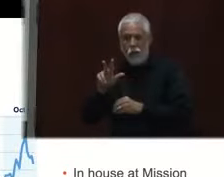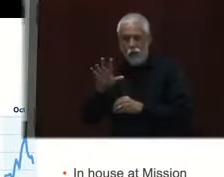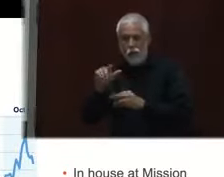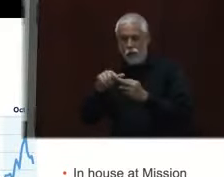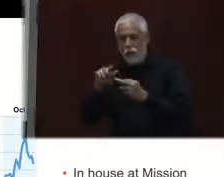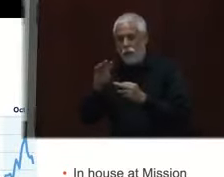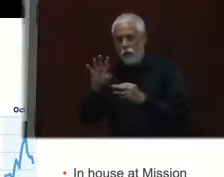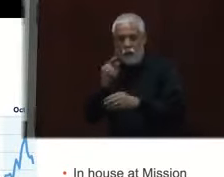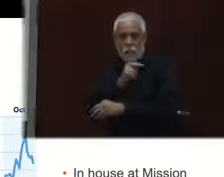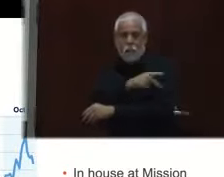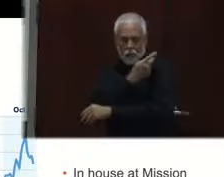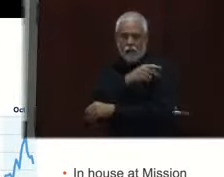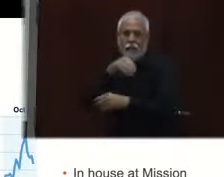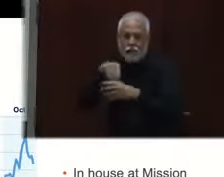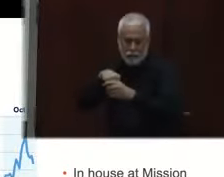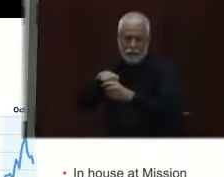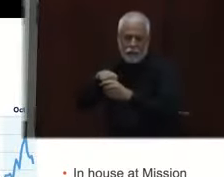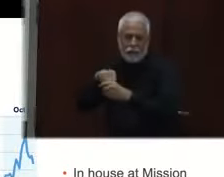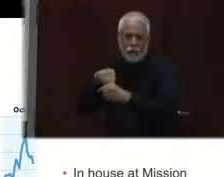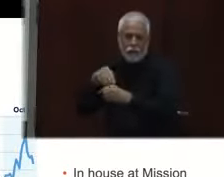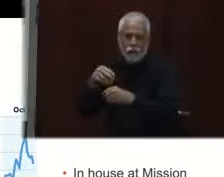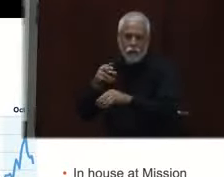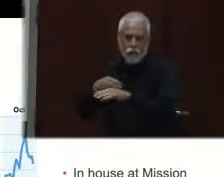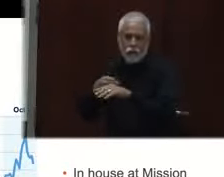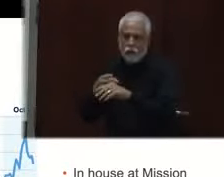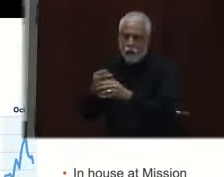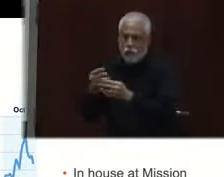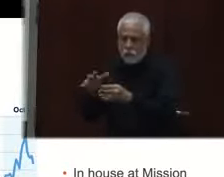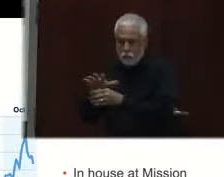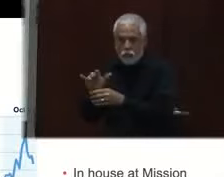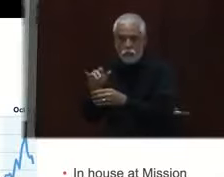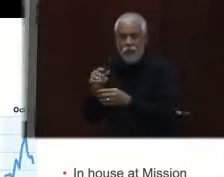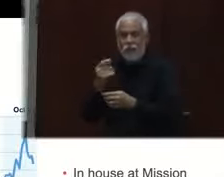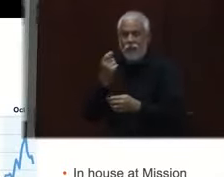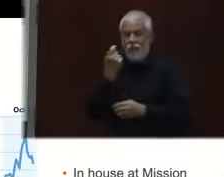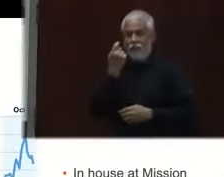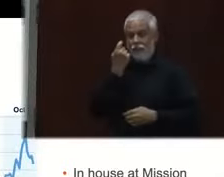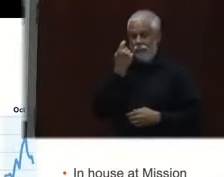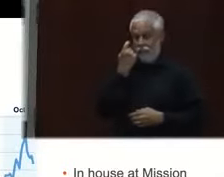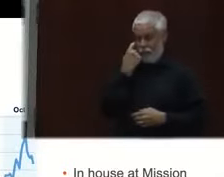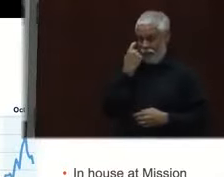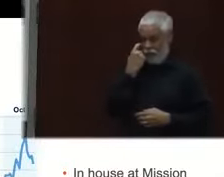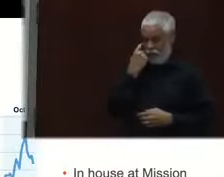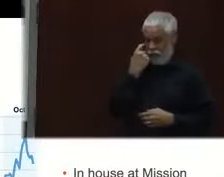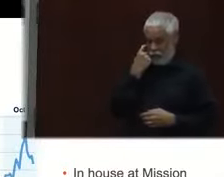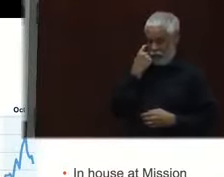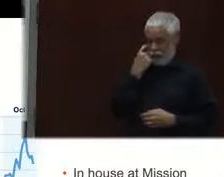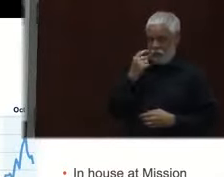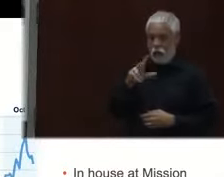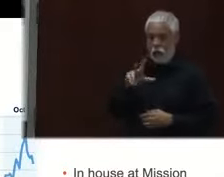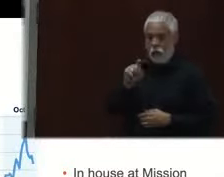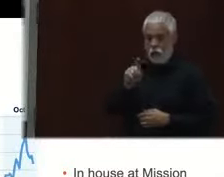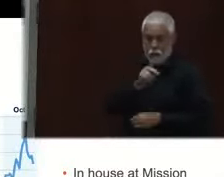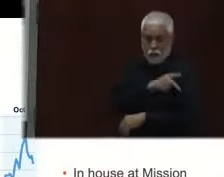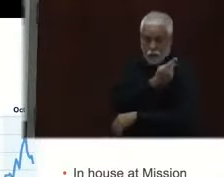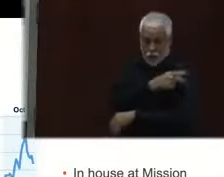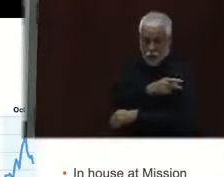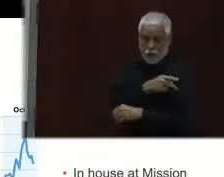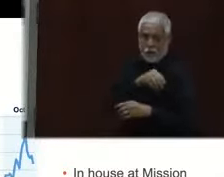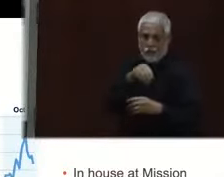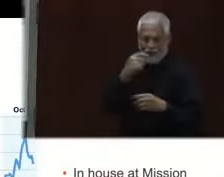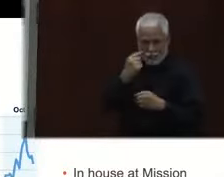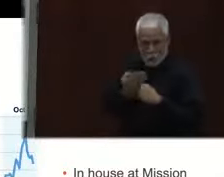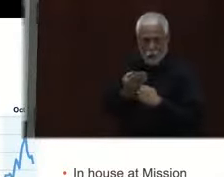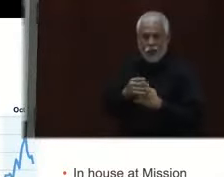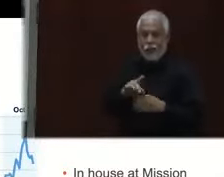to 45 patients in the health system at any given time. Most recently, we've had 31 patients hospitalized this